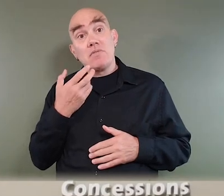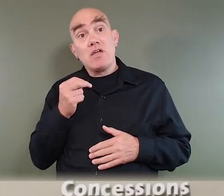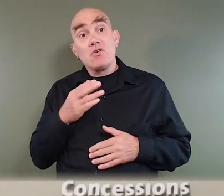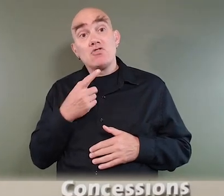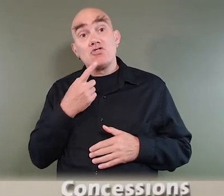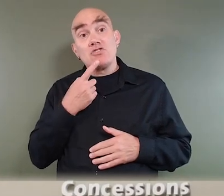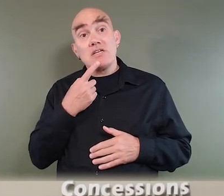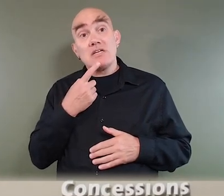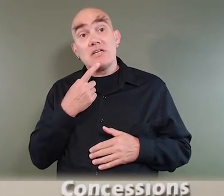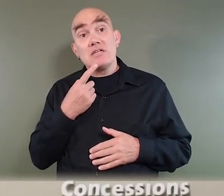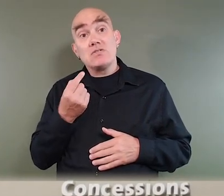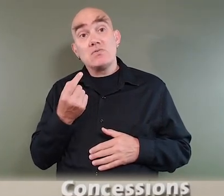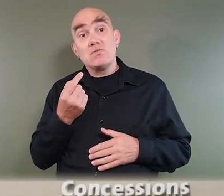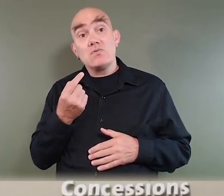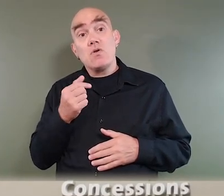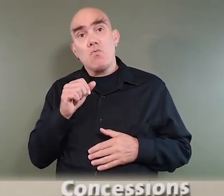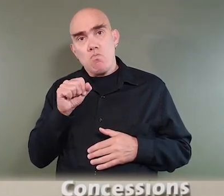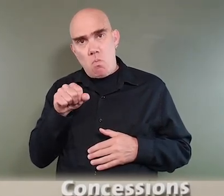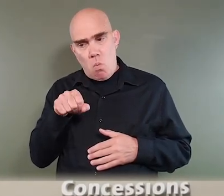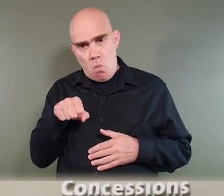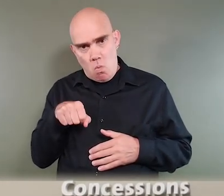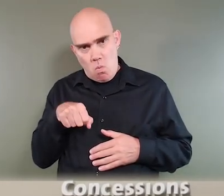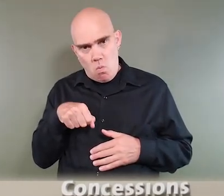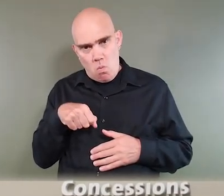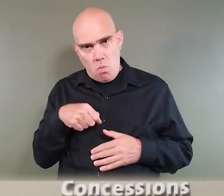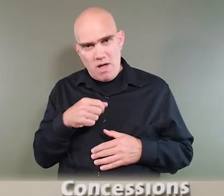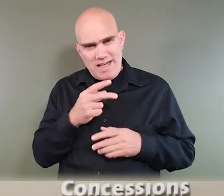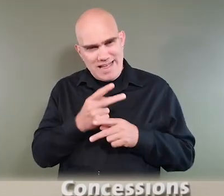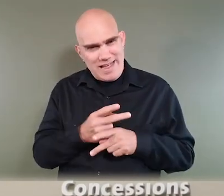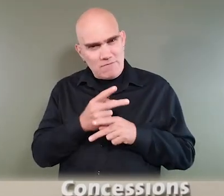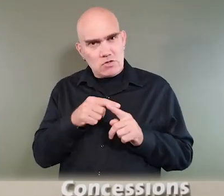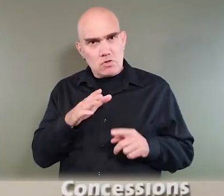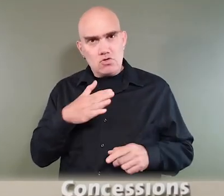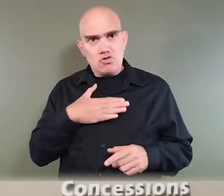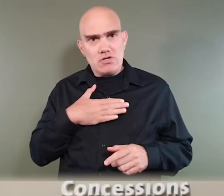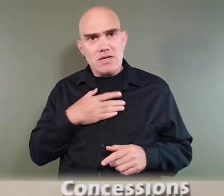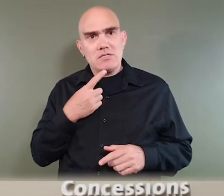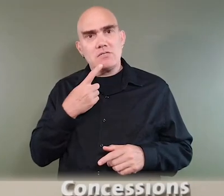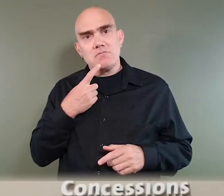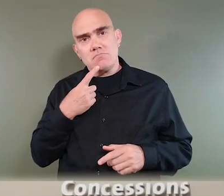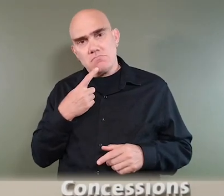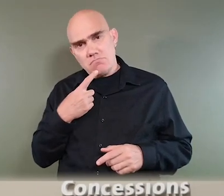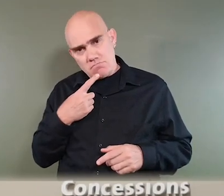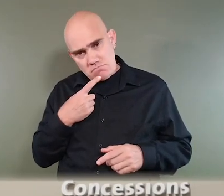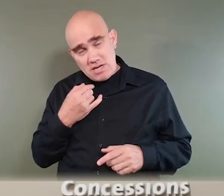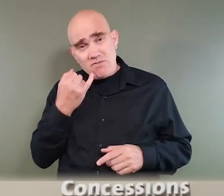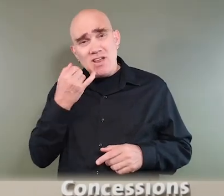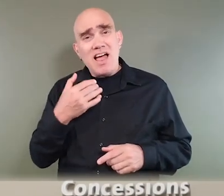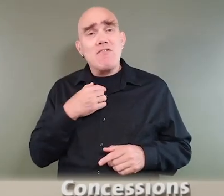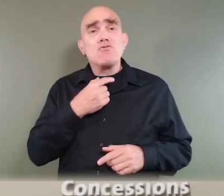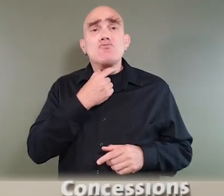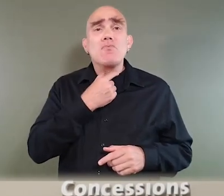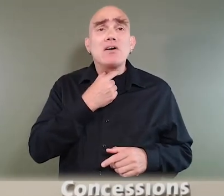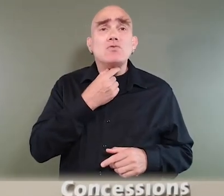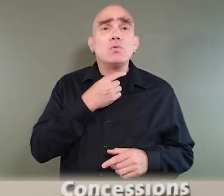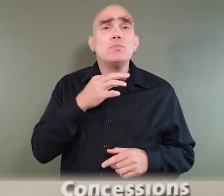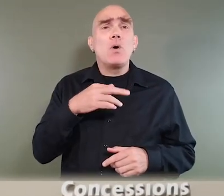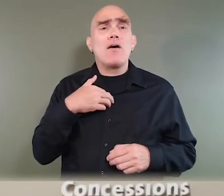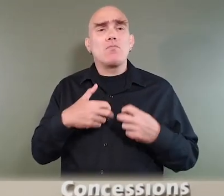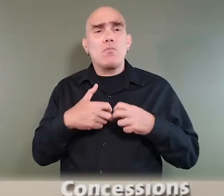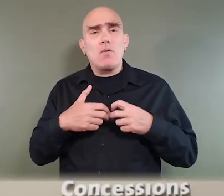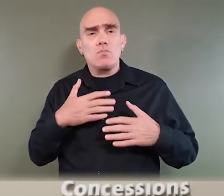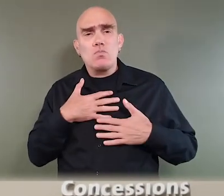And then roll your chin very carefully down toward your chest. If you've got a trach tube, if you've got any breathing assisting devices and